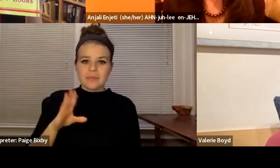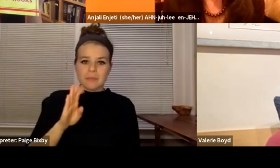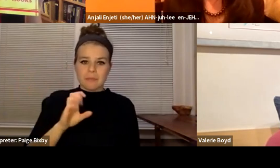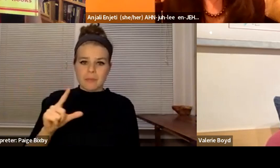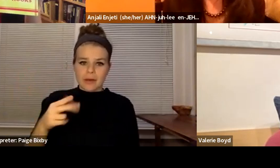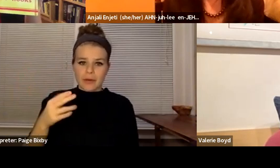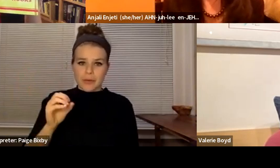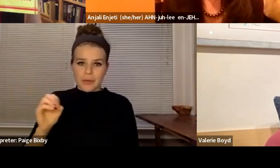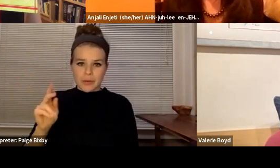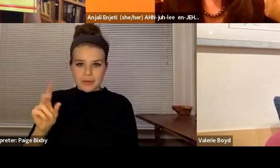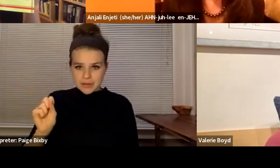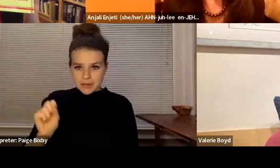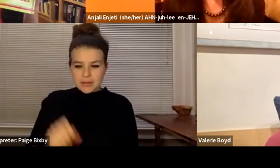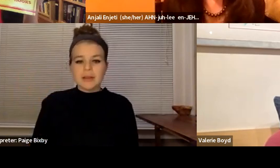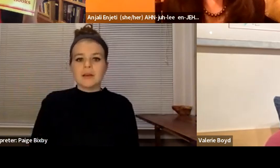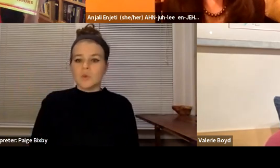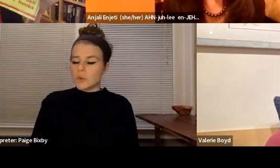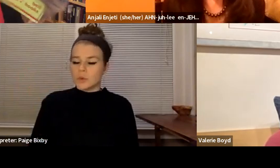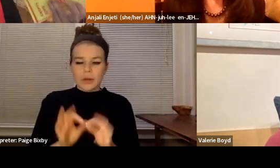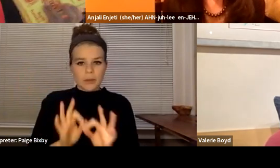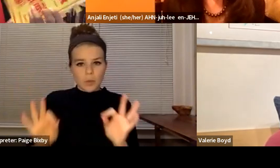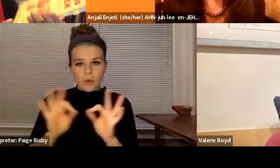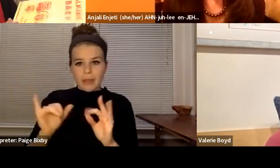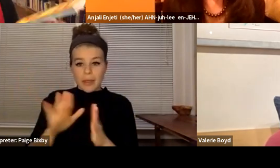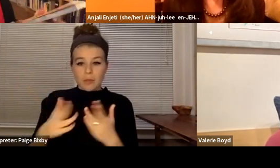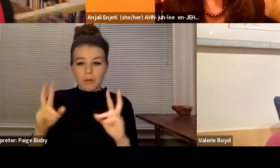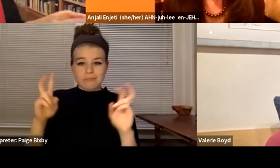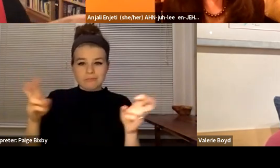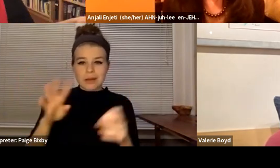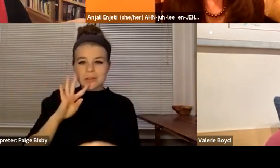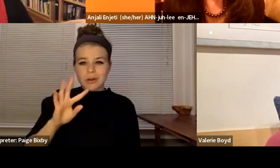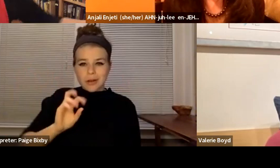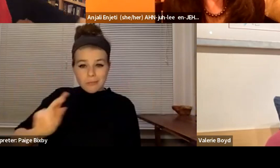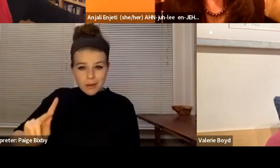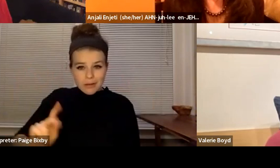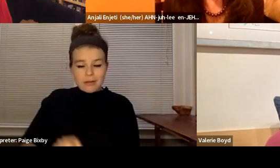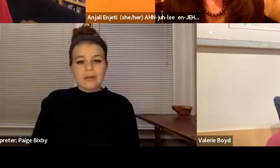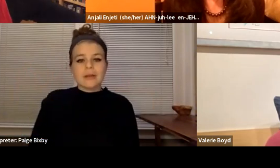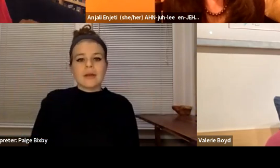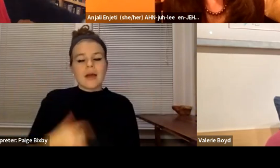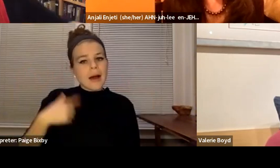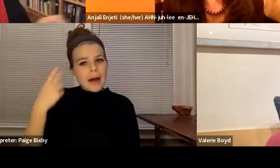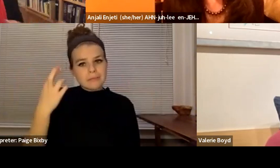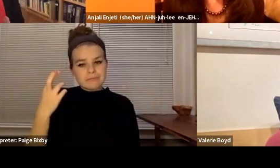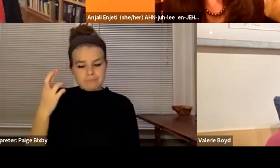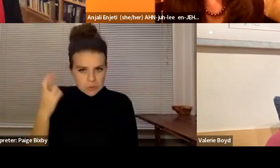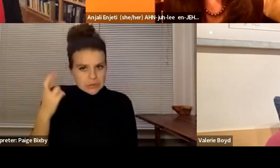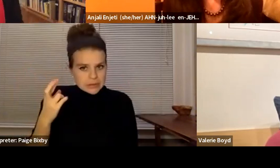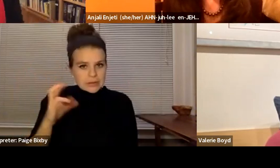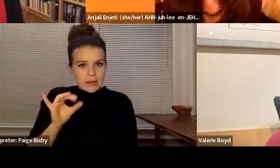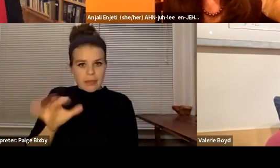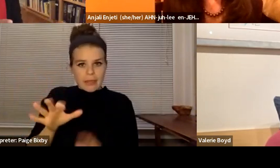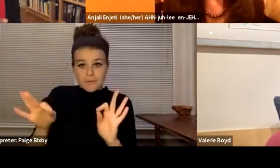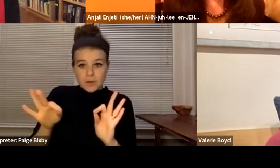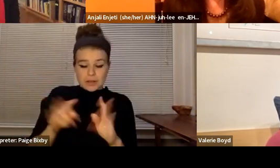important. Talking back, and I realize, of course, I have that phrase in the beginning